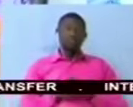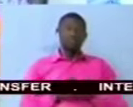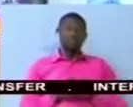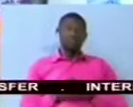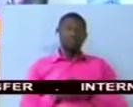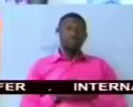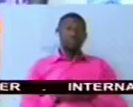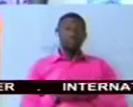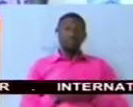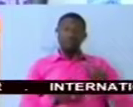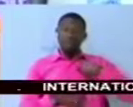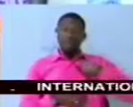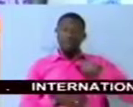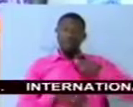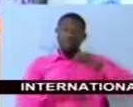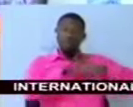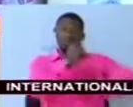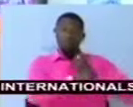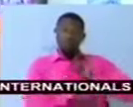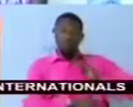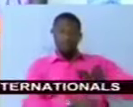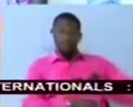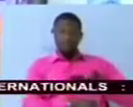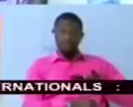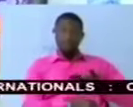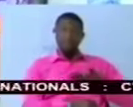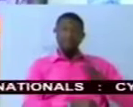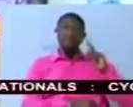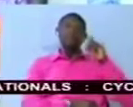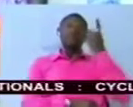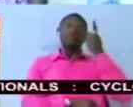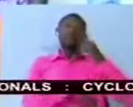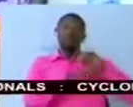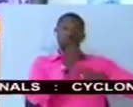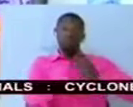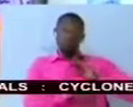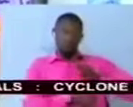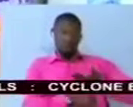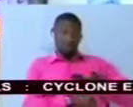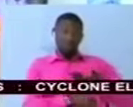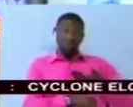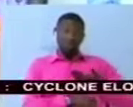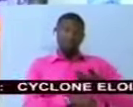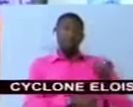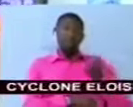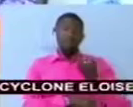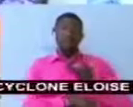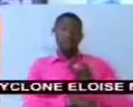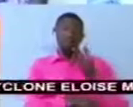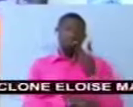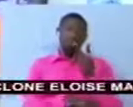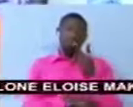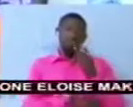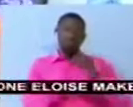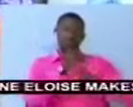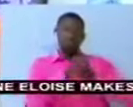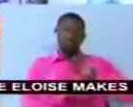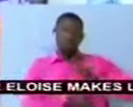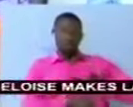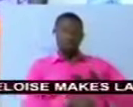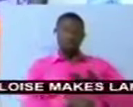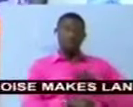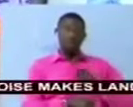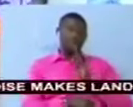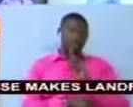suma jabar my wife suma jabar bu magaw bi the first wife aski ñaar la am ku nekk ak kiram because I have two wives